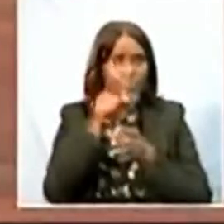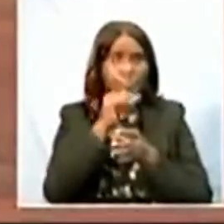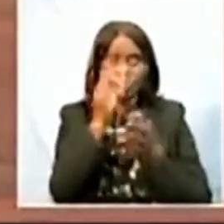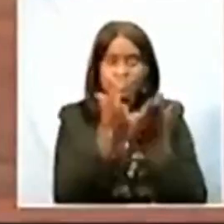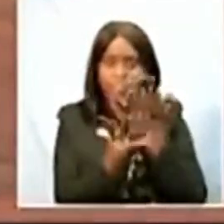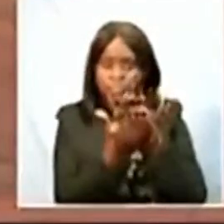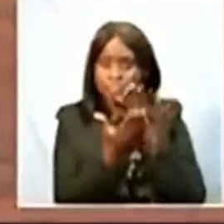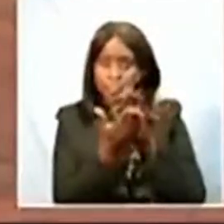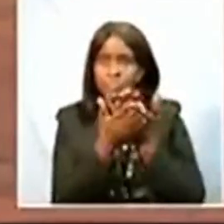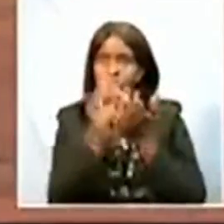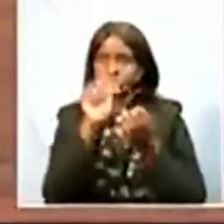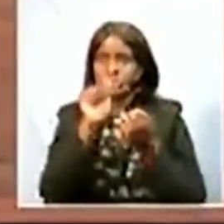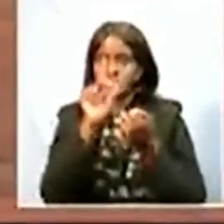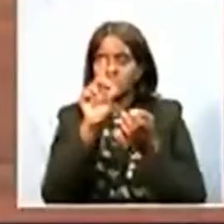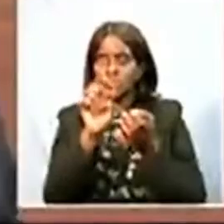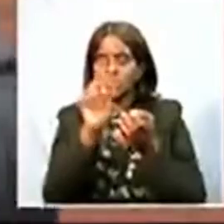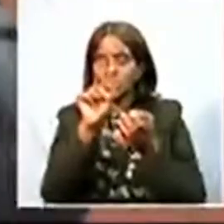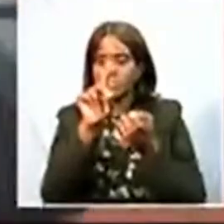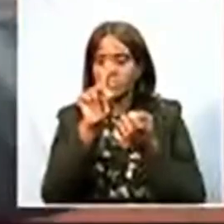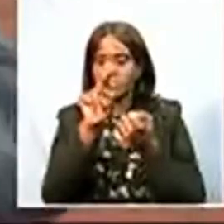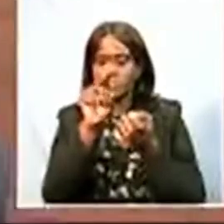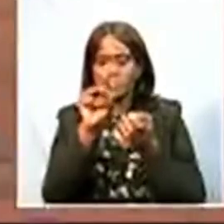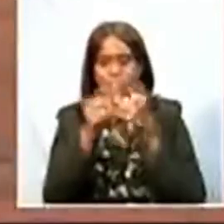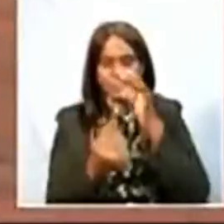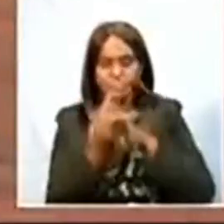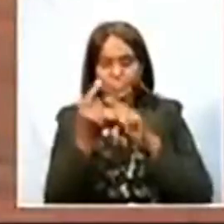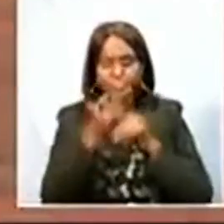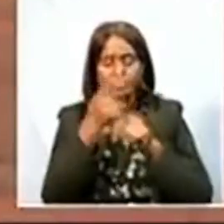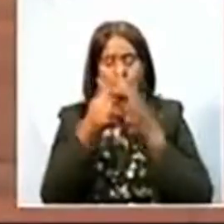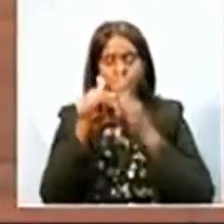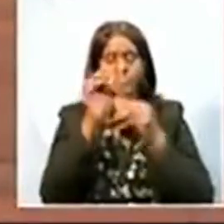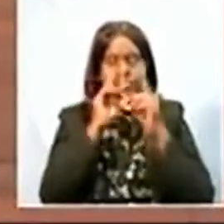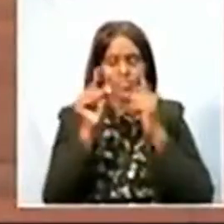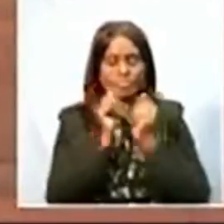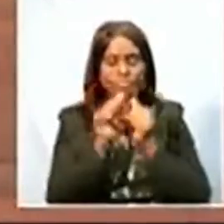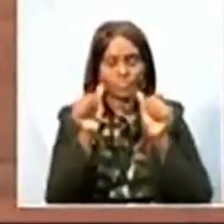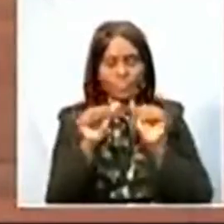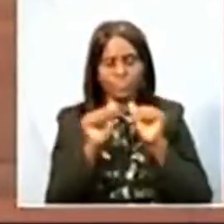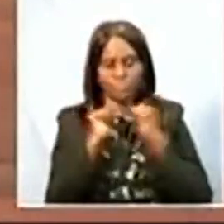an addendum arising from what you discussed with the Auditor General's office?